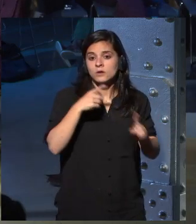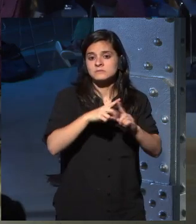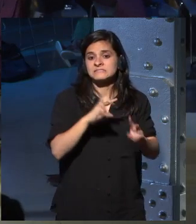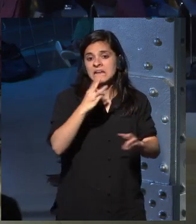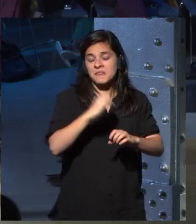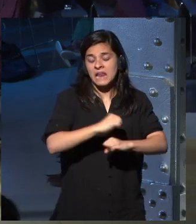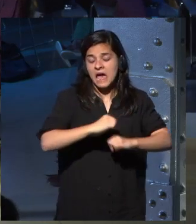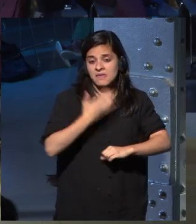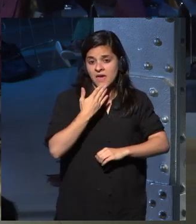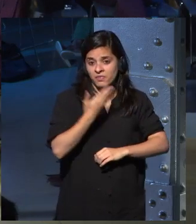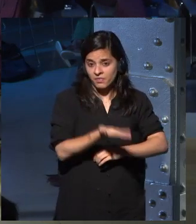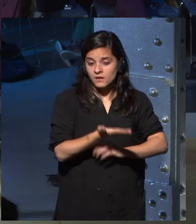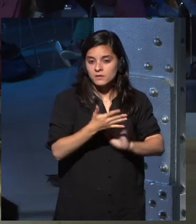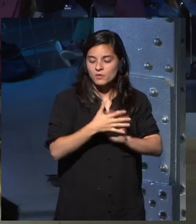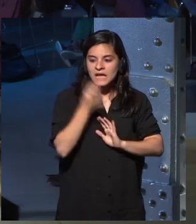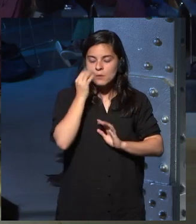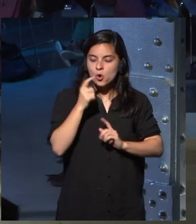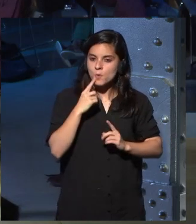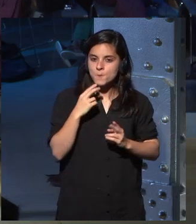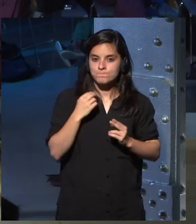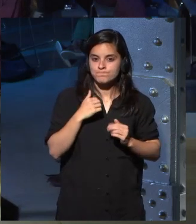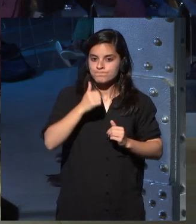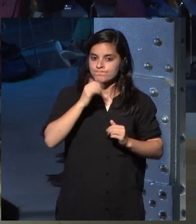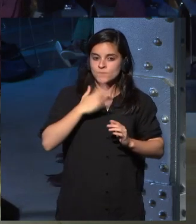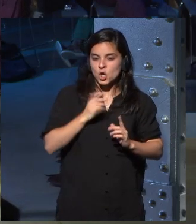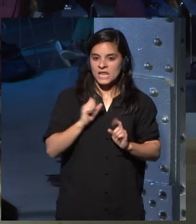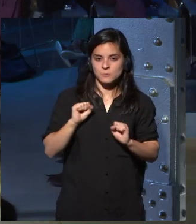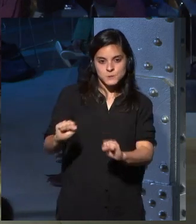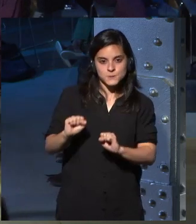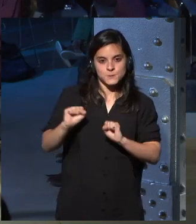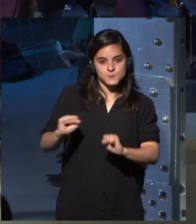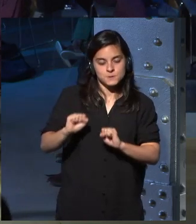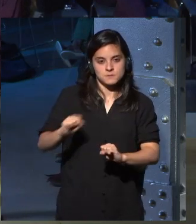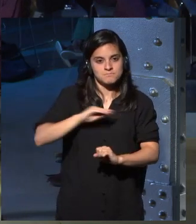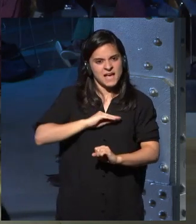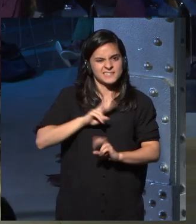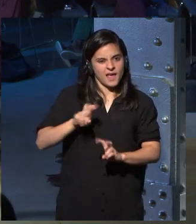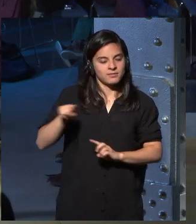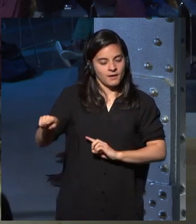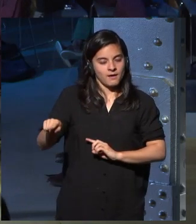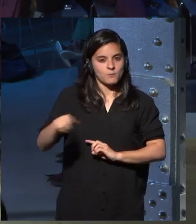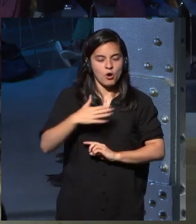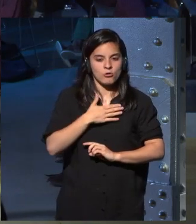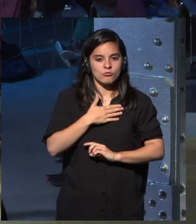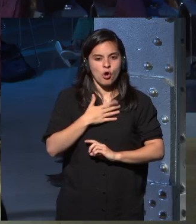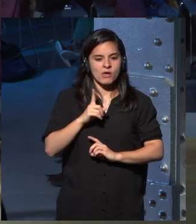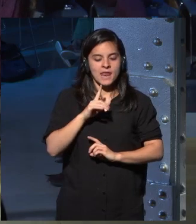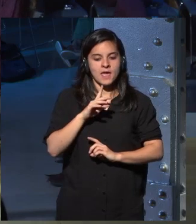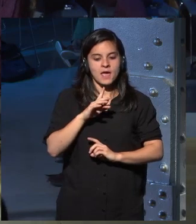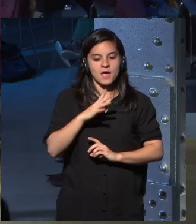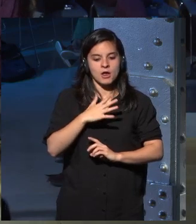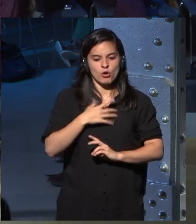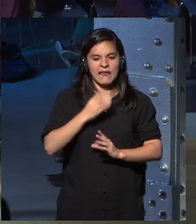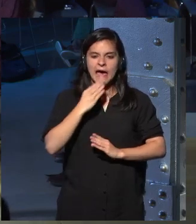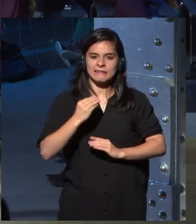Elizabeth resists all their efforts. Where should our sympathies lie as